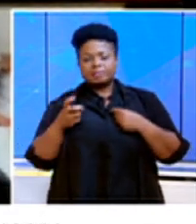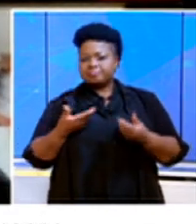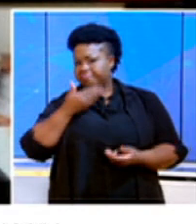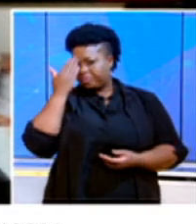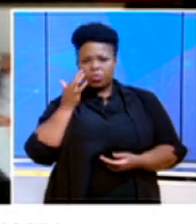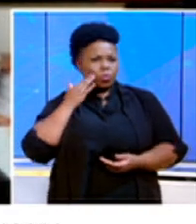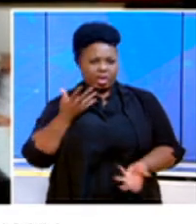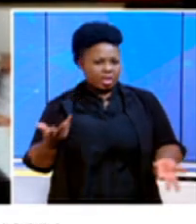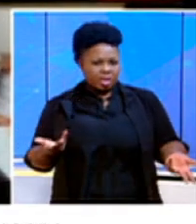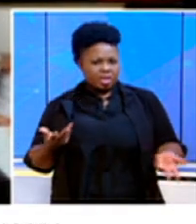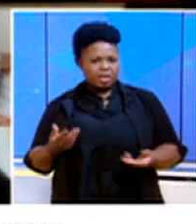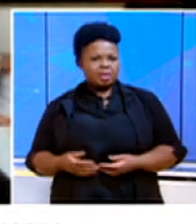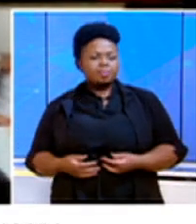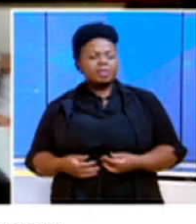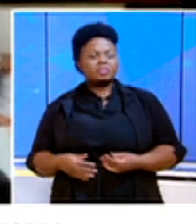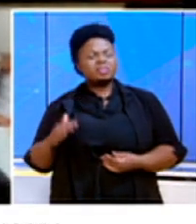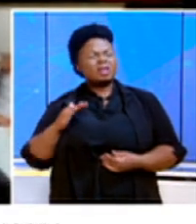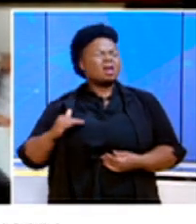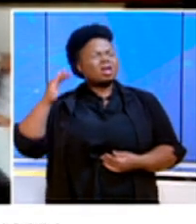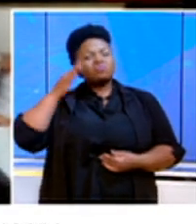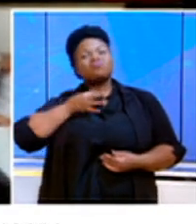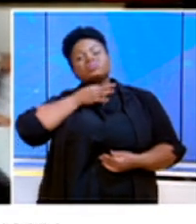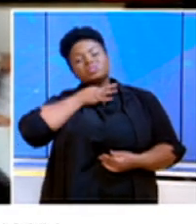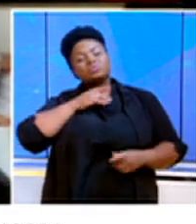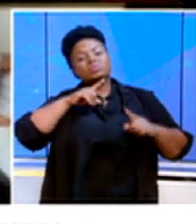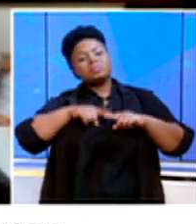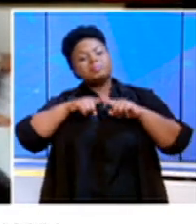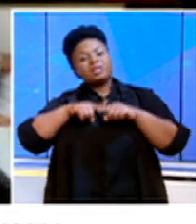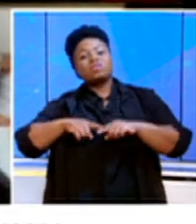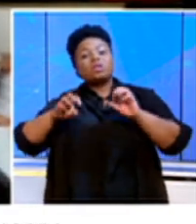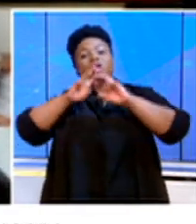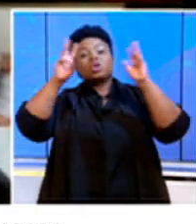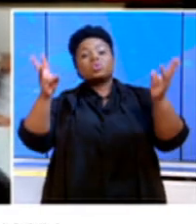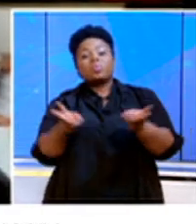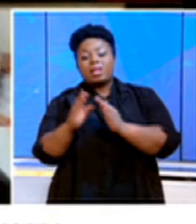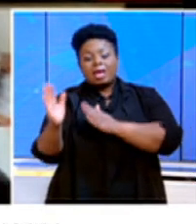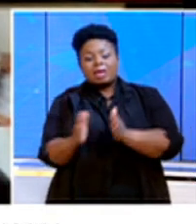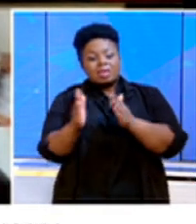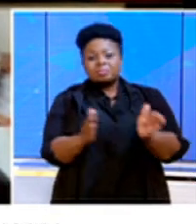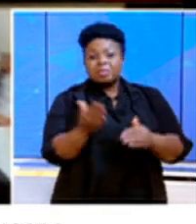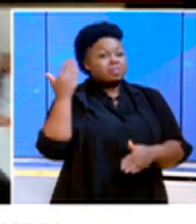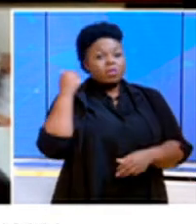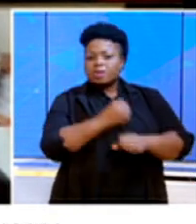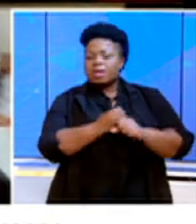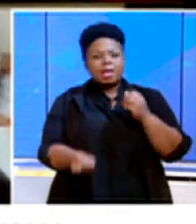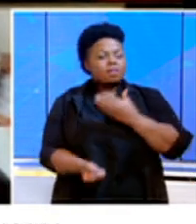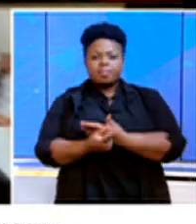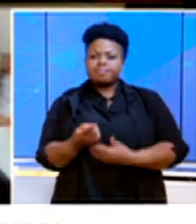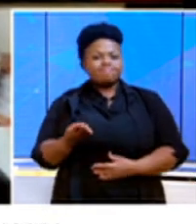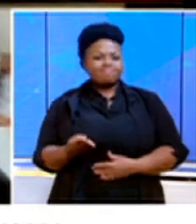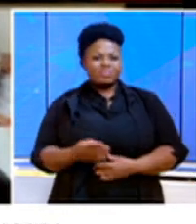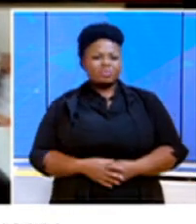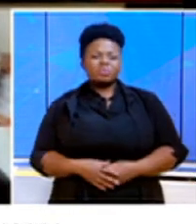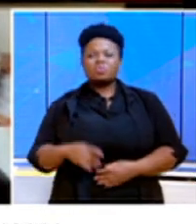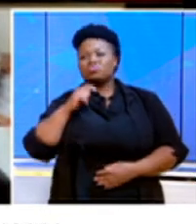that, it's a high risk to rely on a global arrangement that hasn't been tested before. Yeah. So it's going